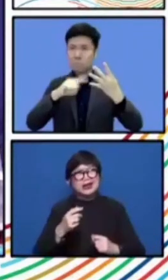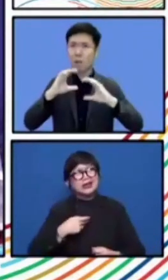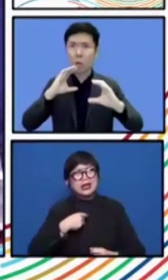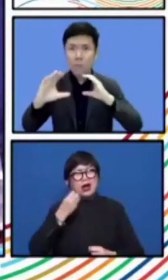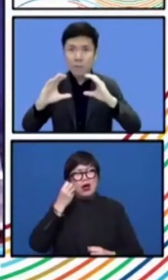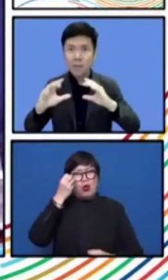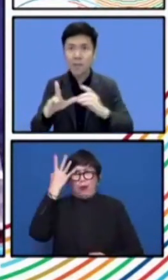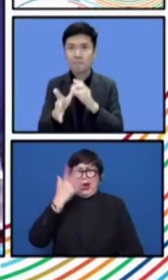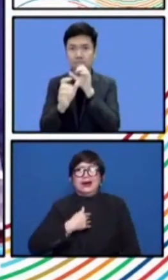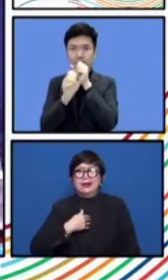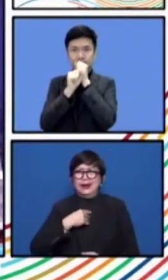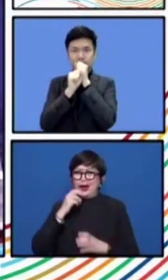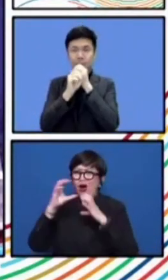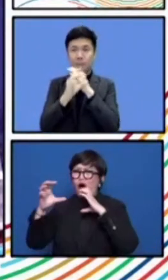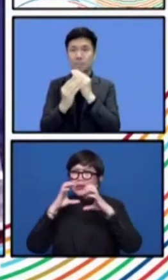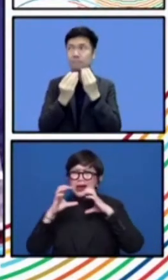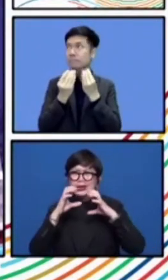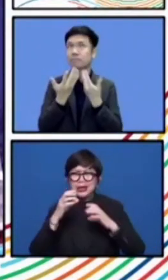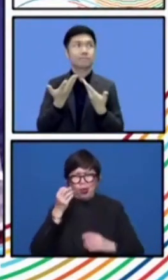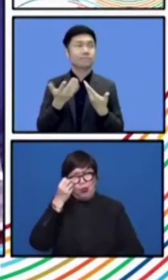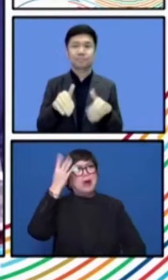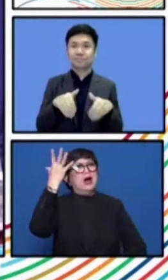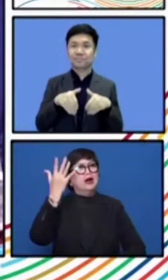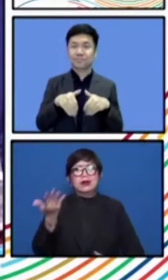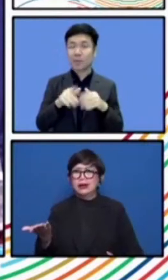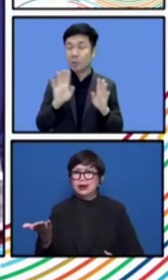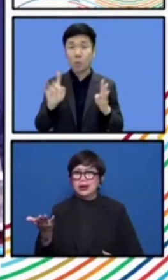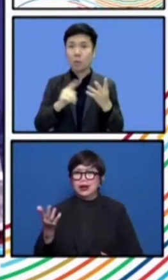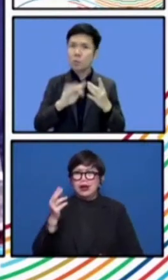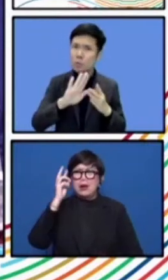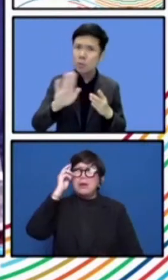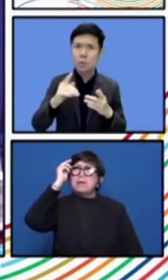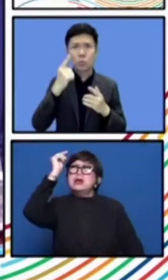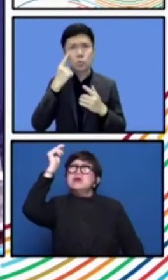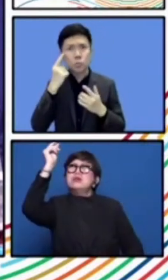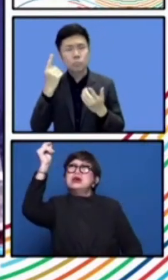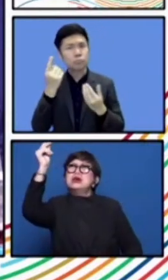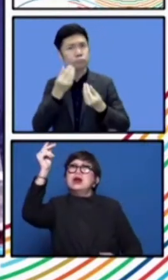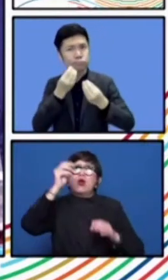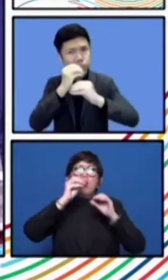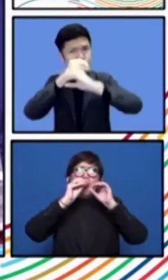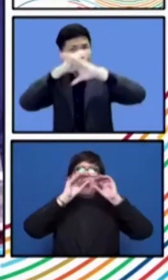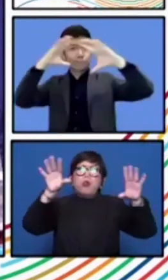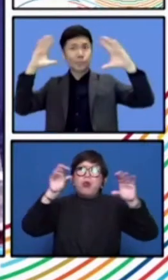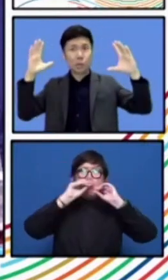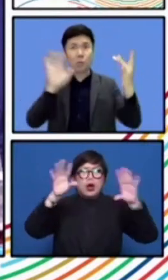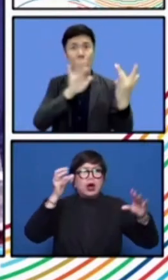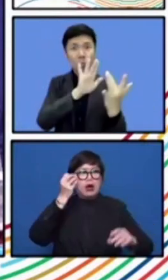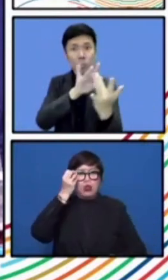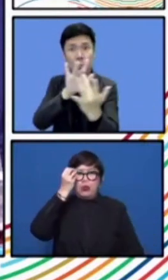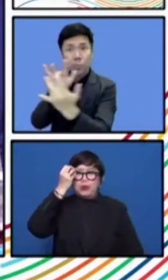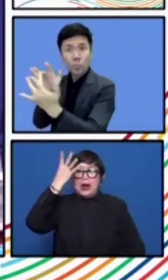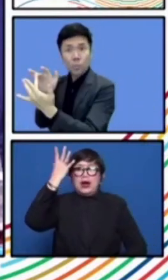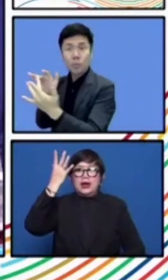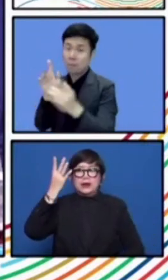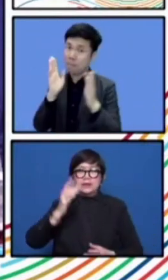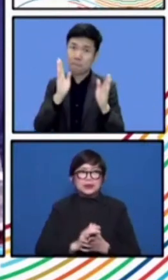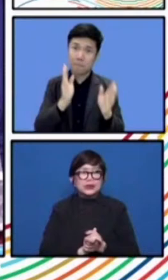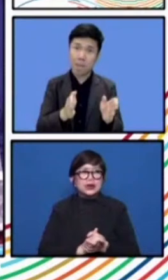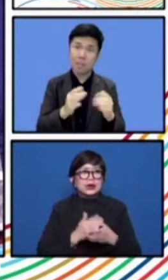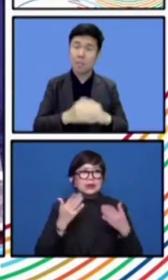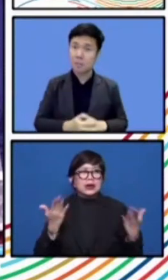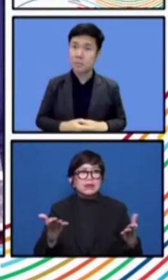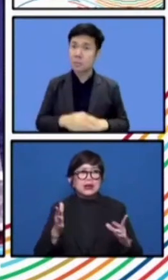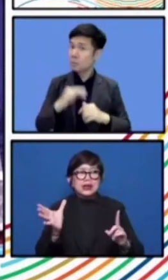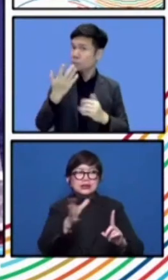our dreams our aspirations we forgot to really reach out to talk to other people so regression engagement